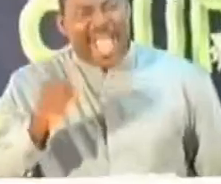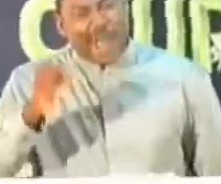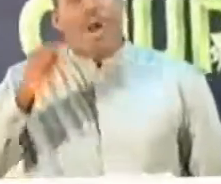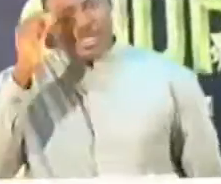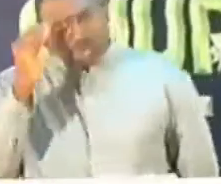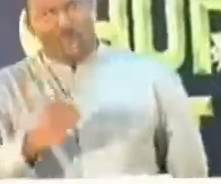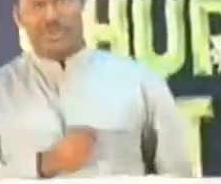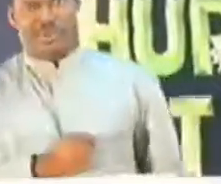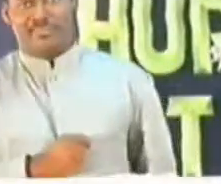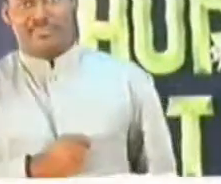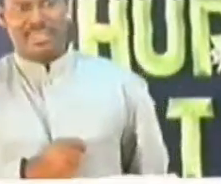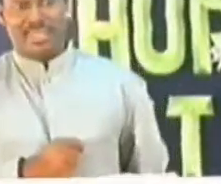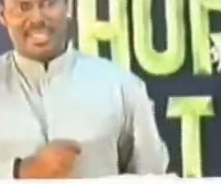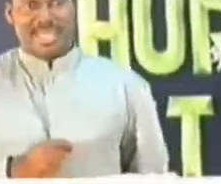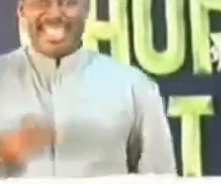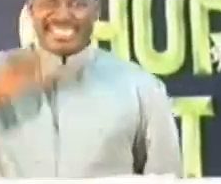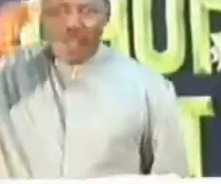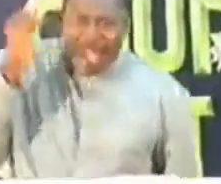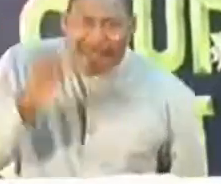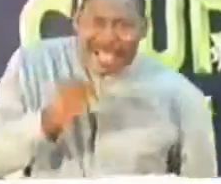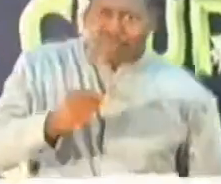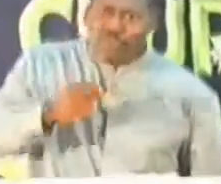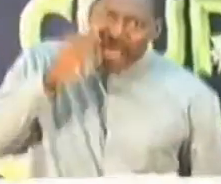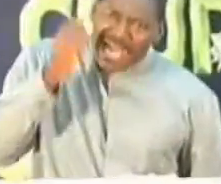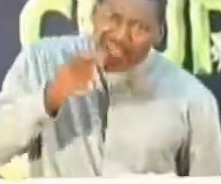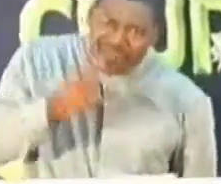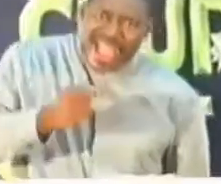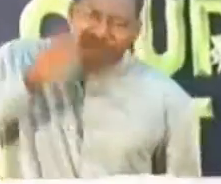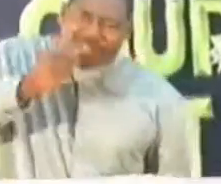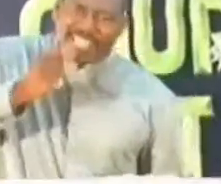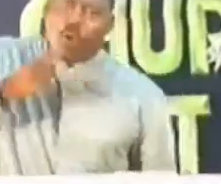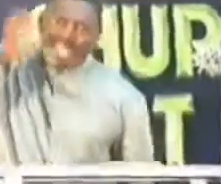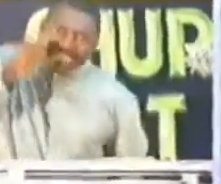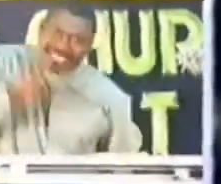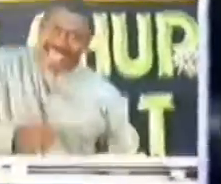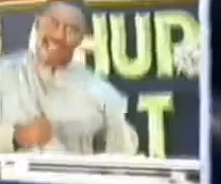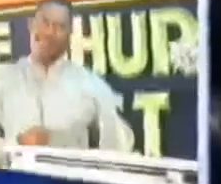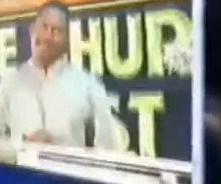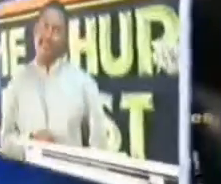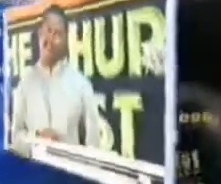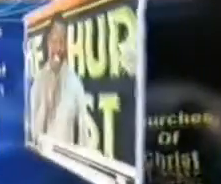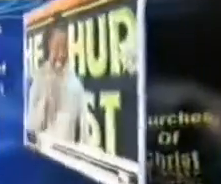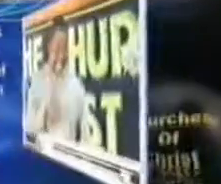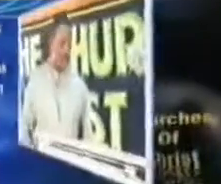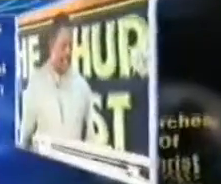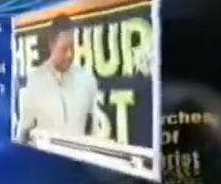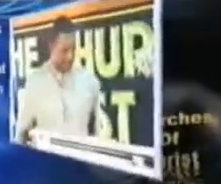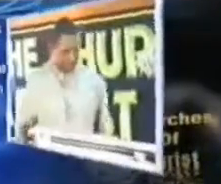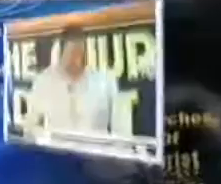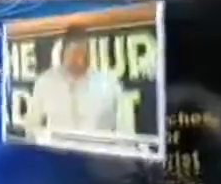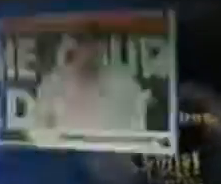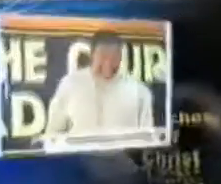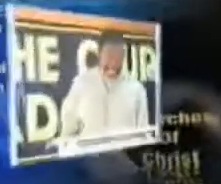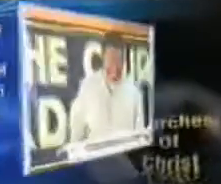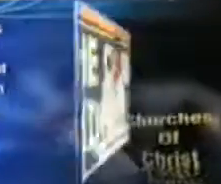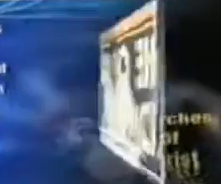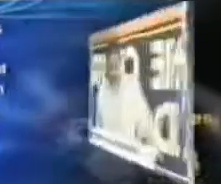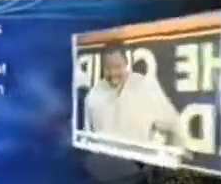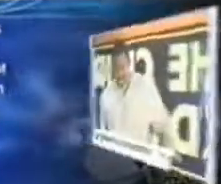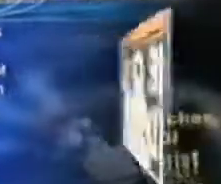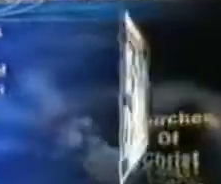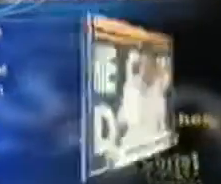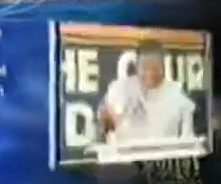And pa ewa aso ni mono. O kwa mbansu ana efa e chase omunye sika. Ti asemni ye. Philippians chapter